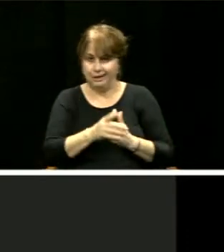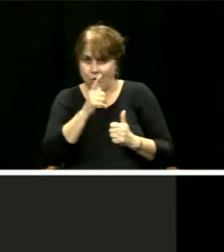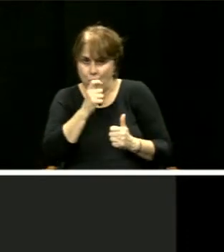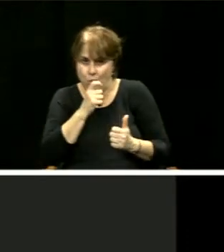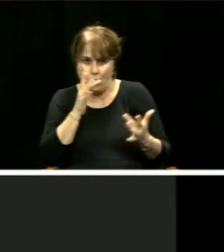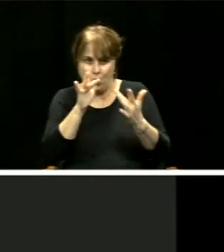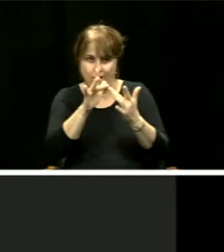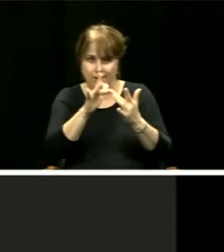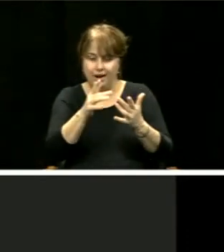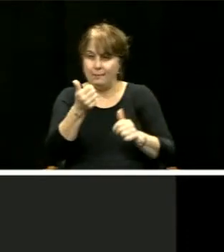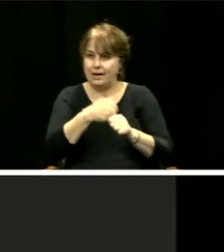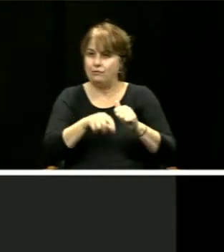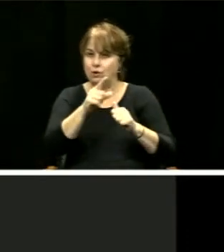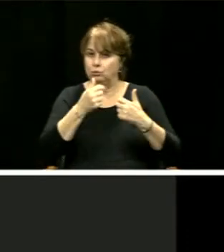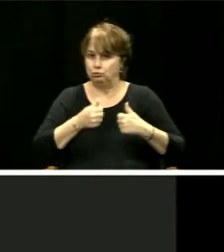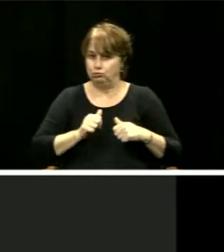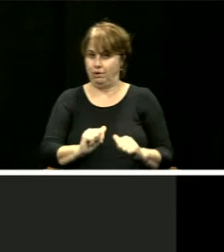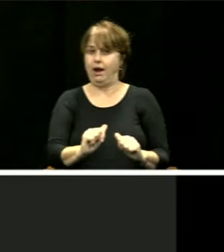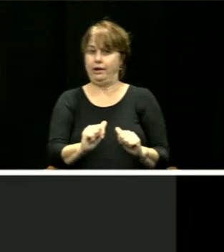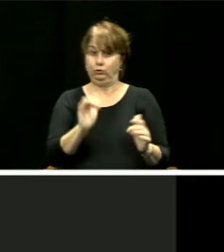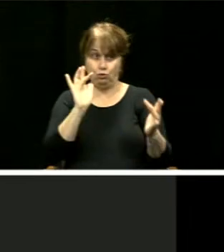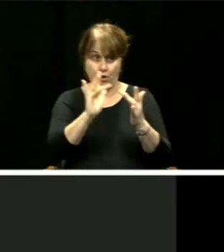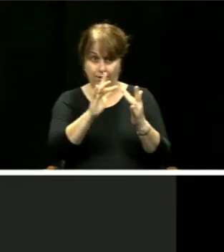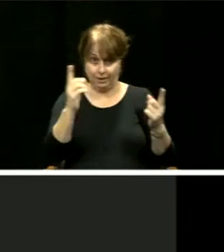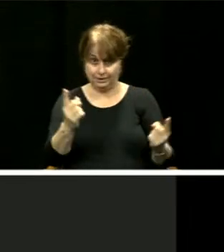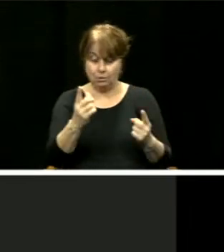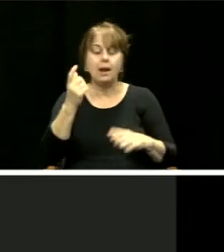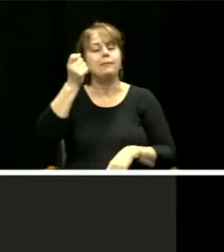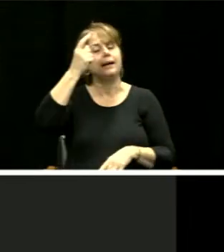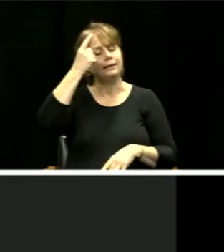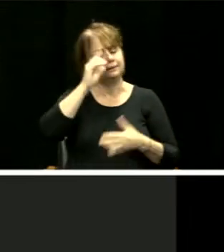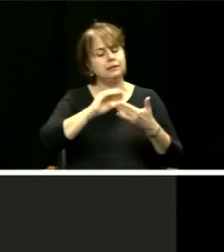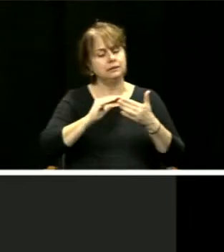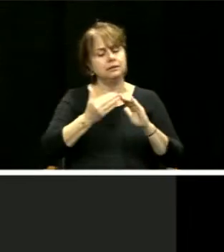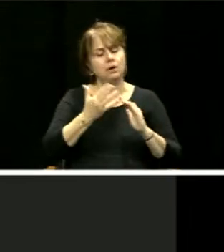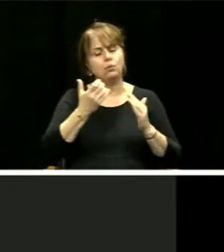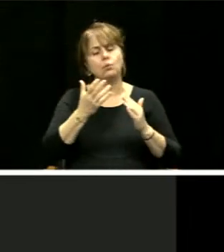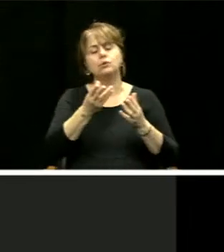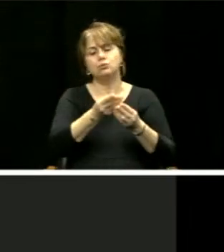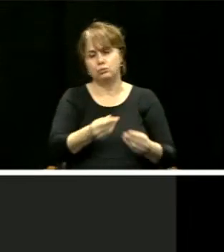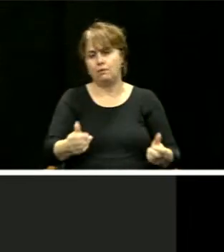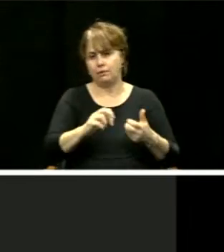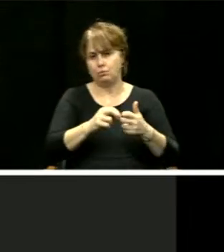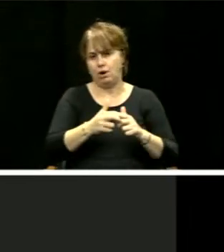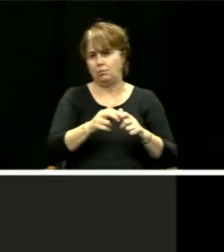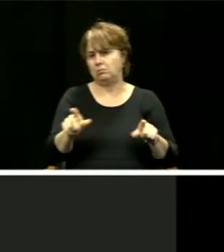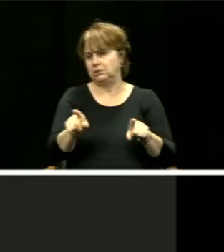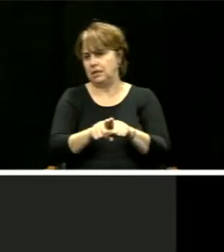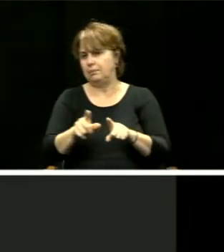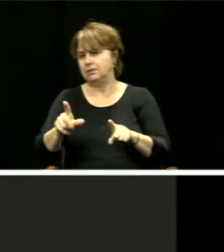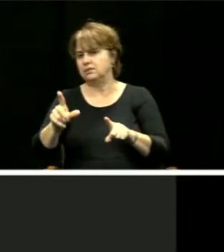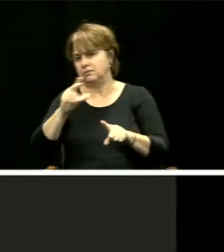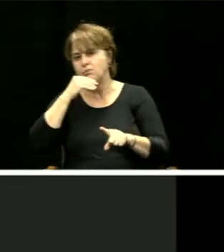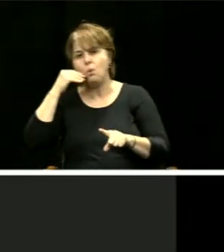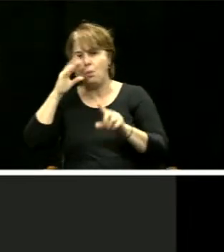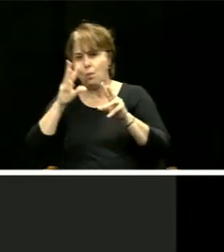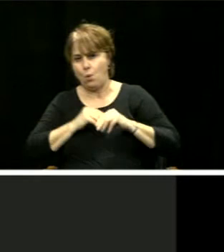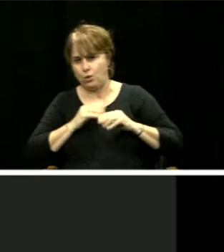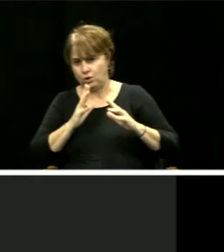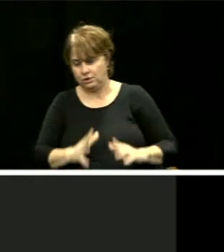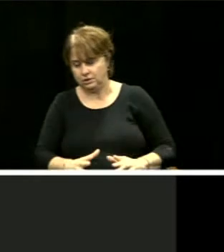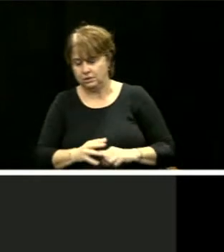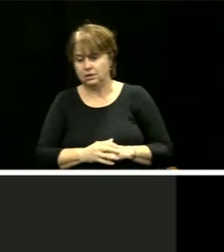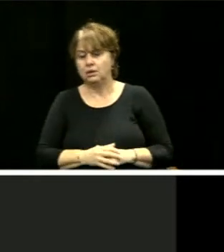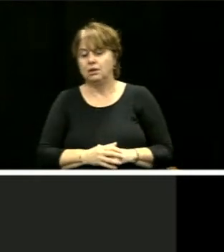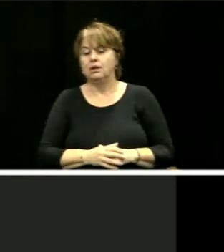behoove everybody who's trying to, I understand the town wants to solve this problem as much as the homeowners do, to have a good look at